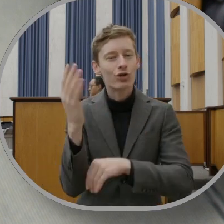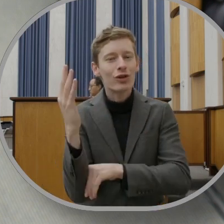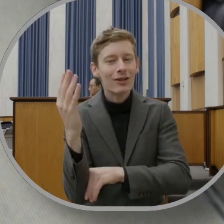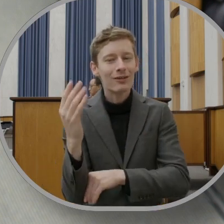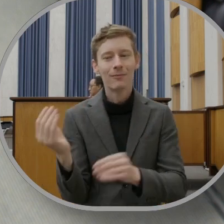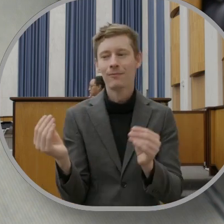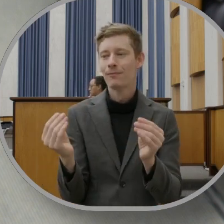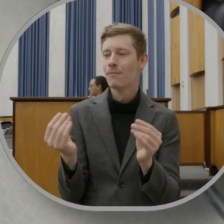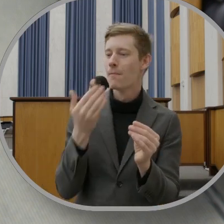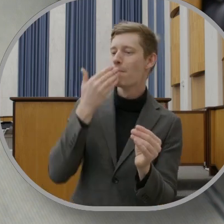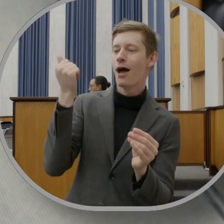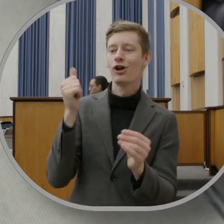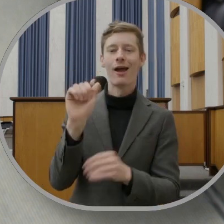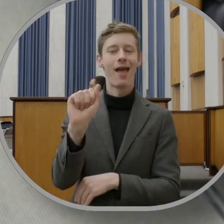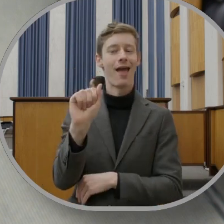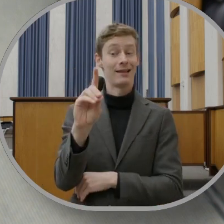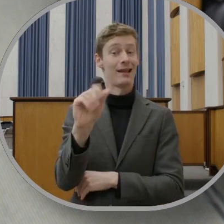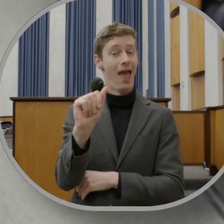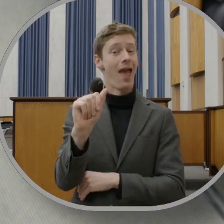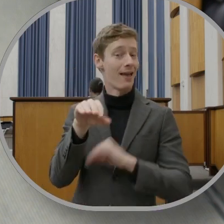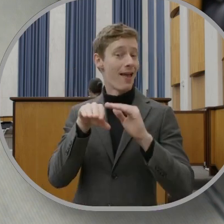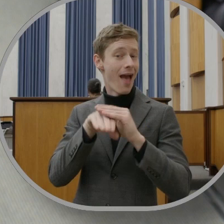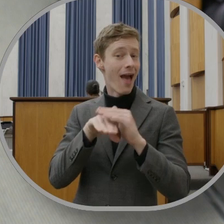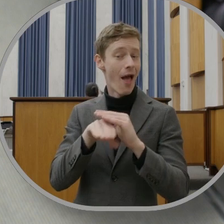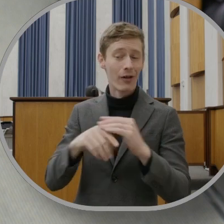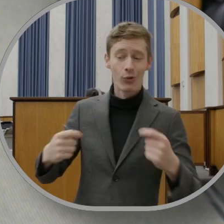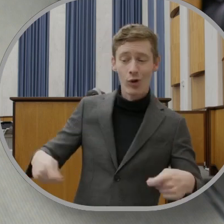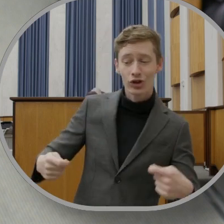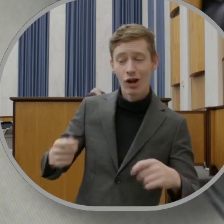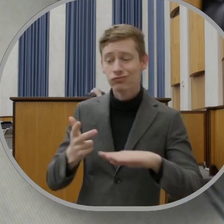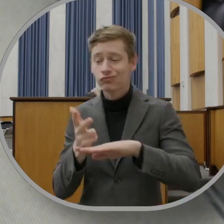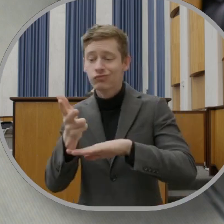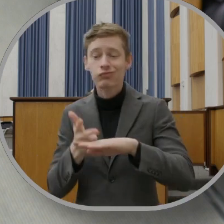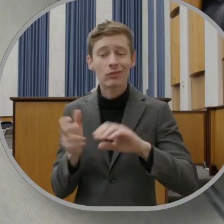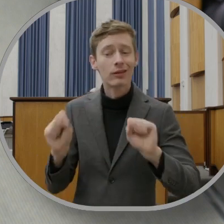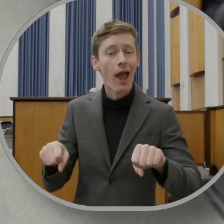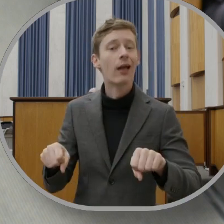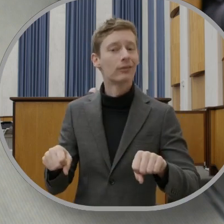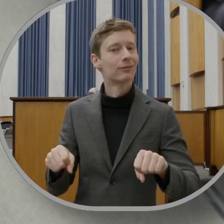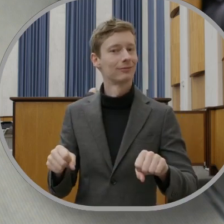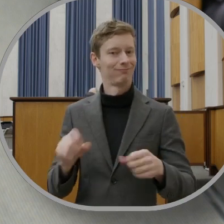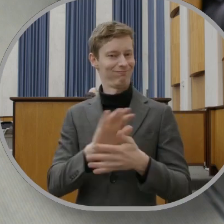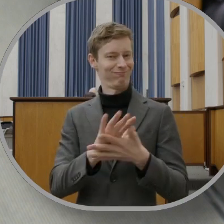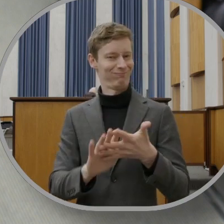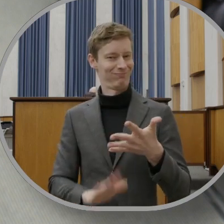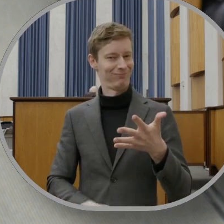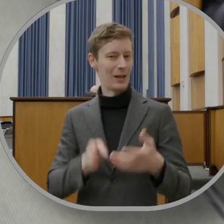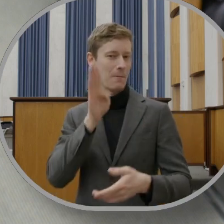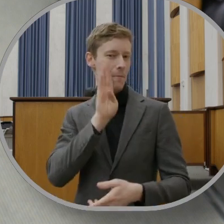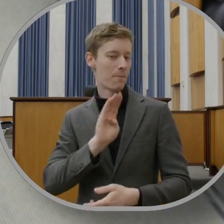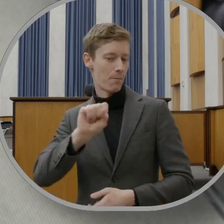greater ADA accessibility, among other amenities and improvements. Yes, we are bringing